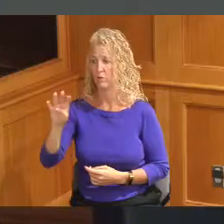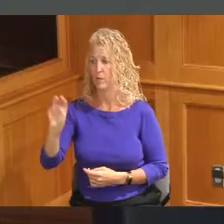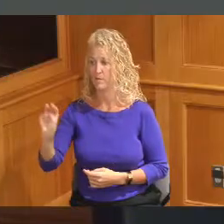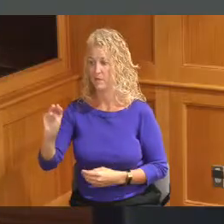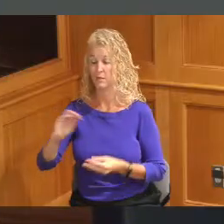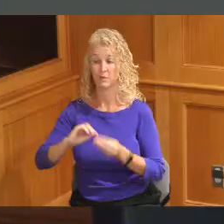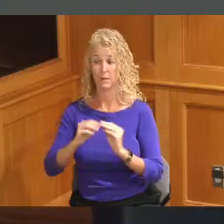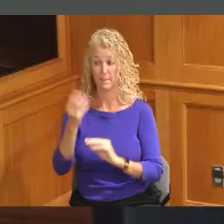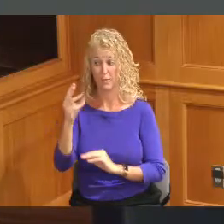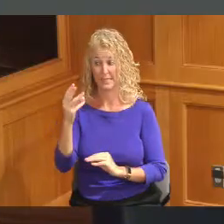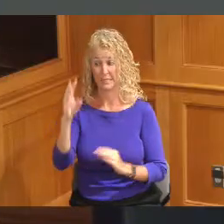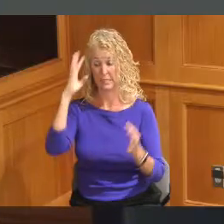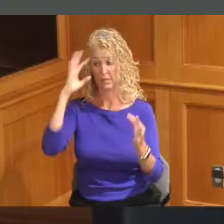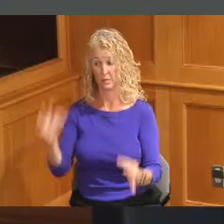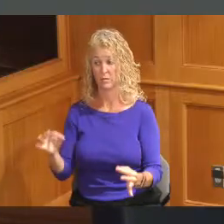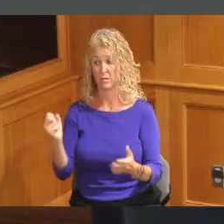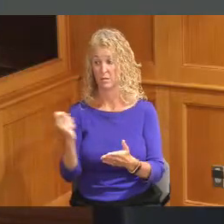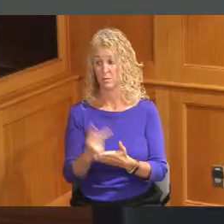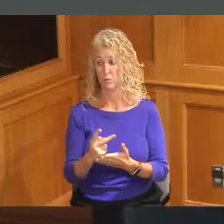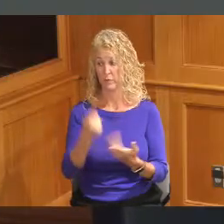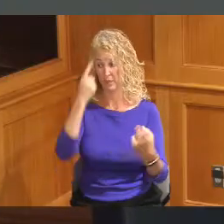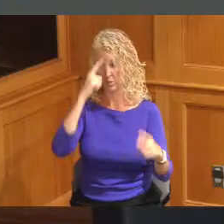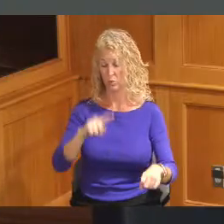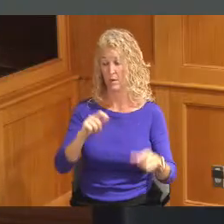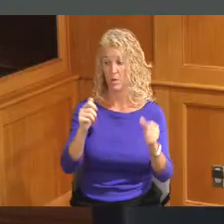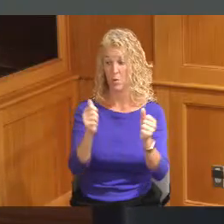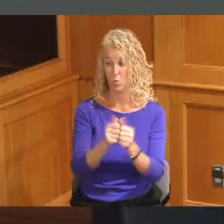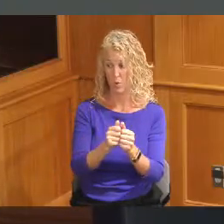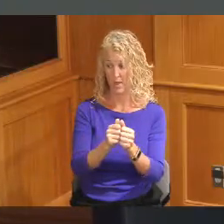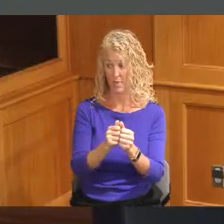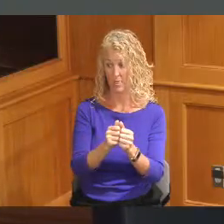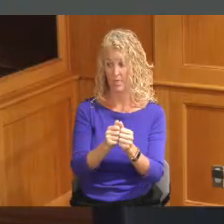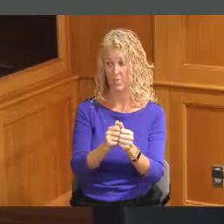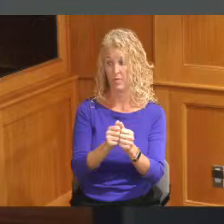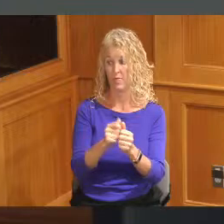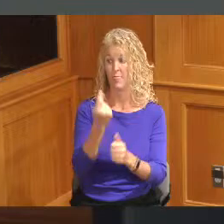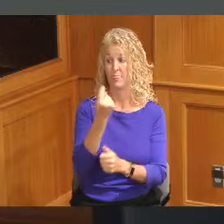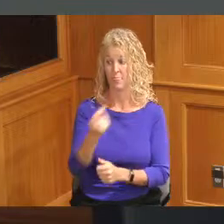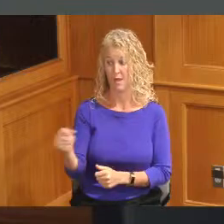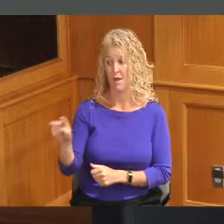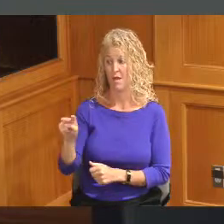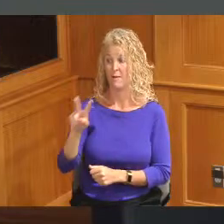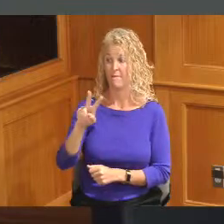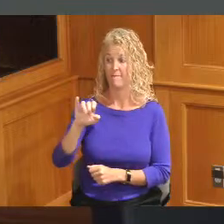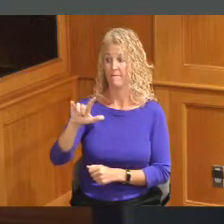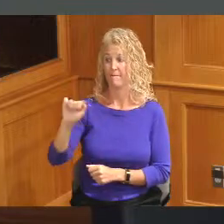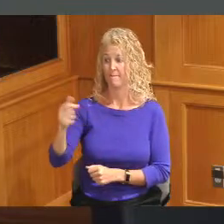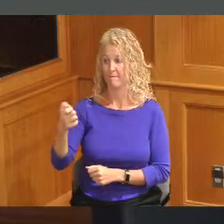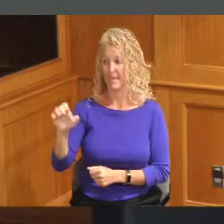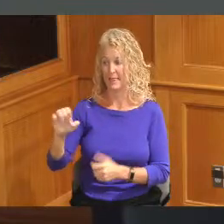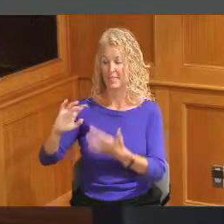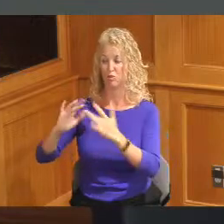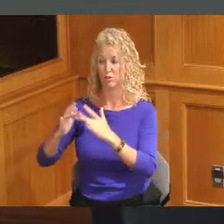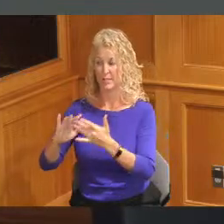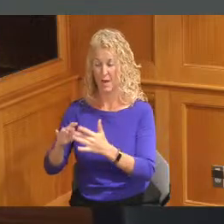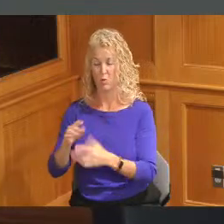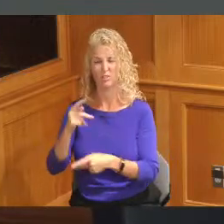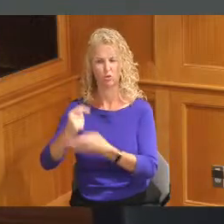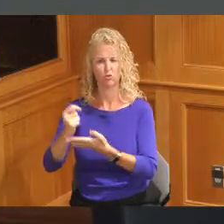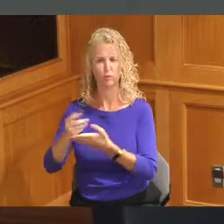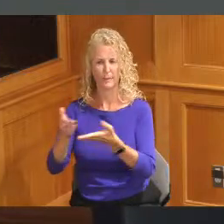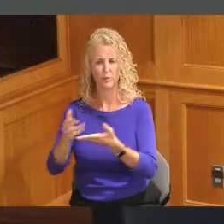16 is a resolution authorizing an agreement with the Village Network for residential treatment services,